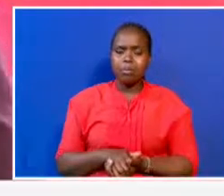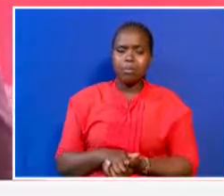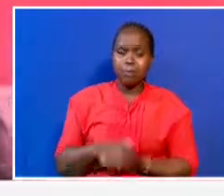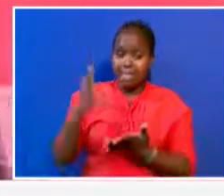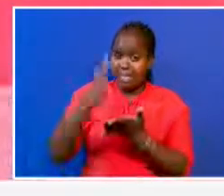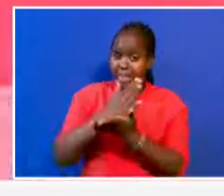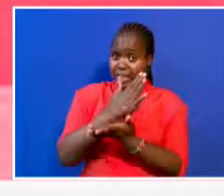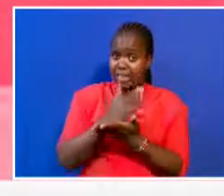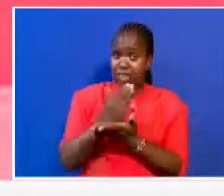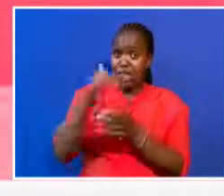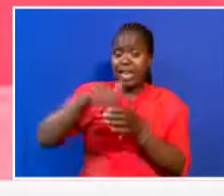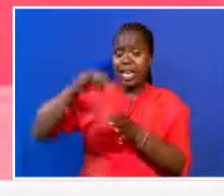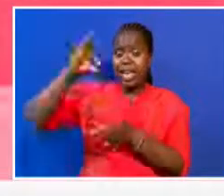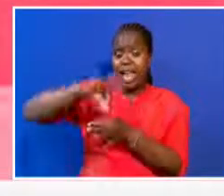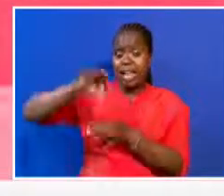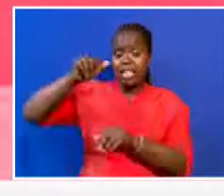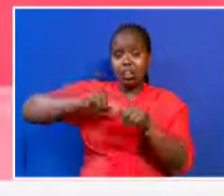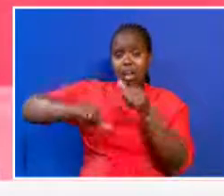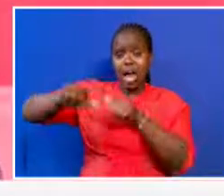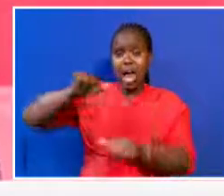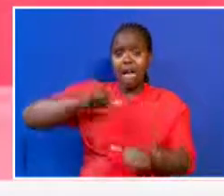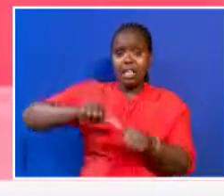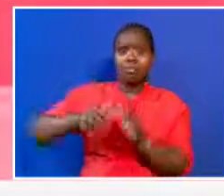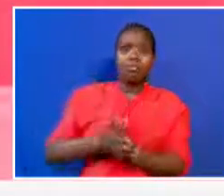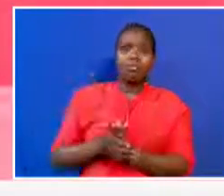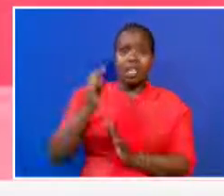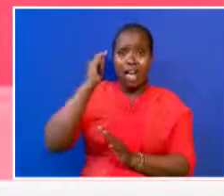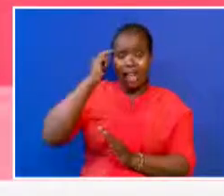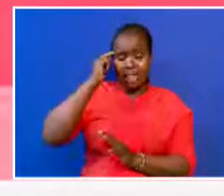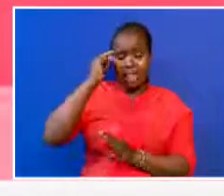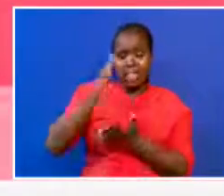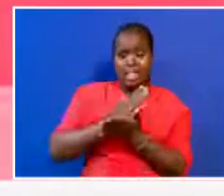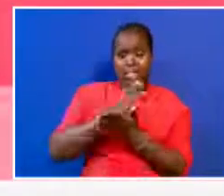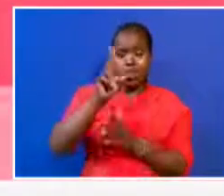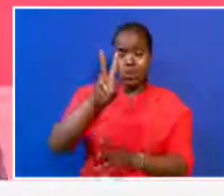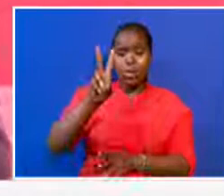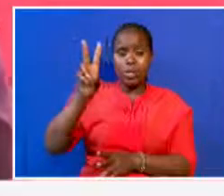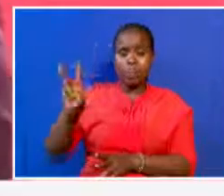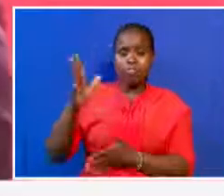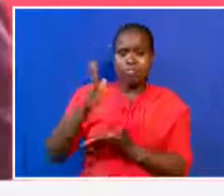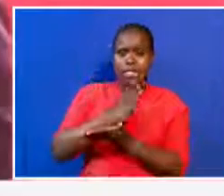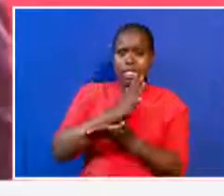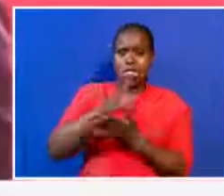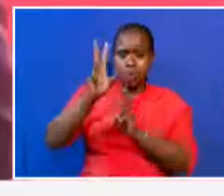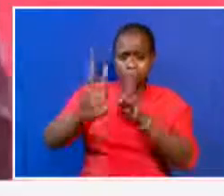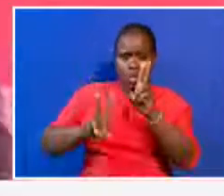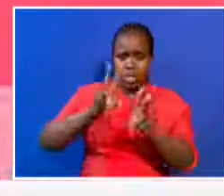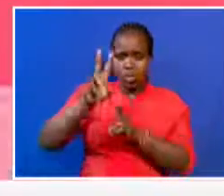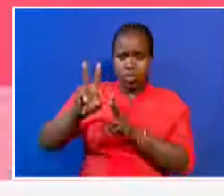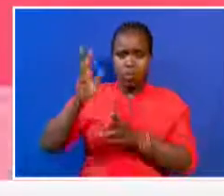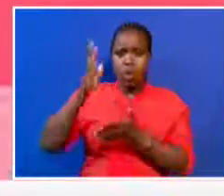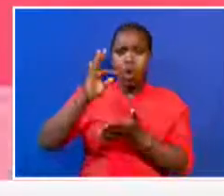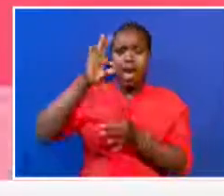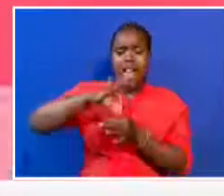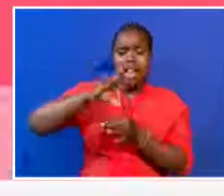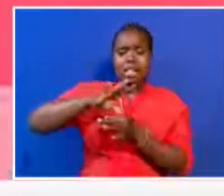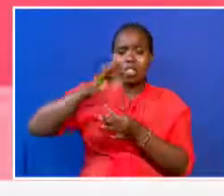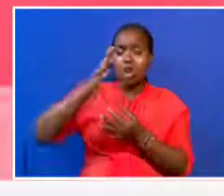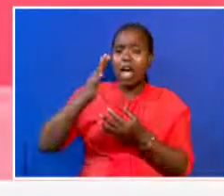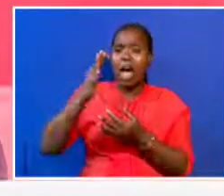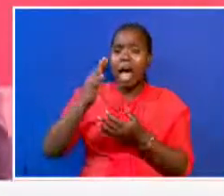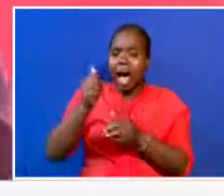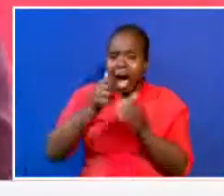the sections in the Election Act. I think it is Section 22. Section 22 of the Elections Act, so